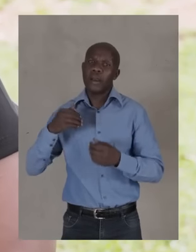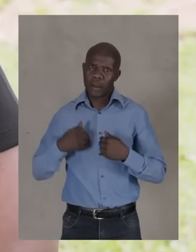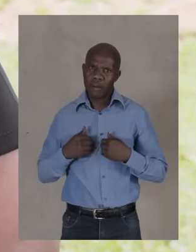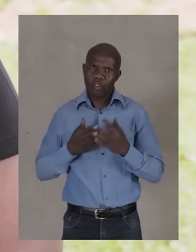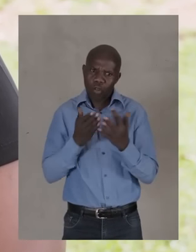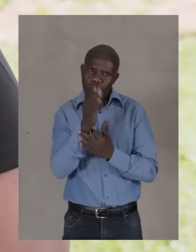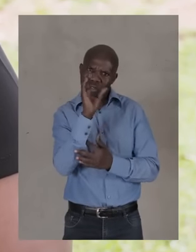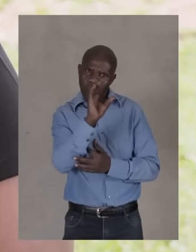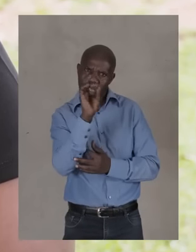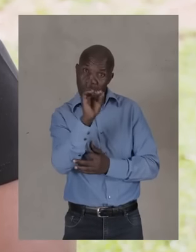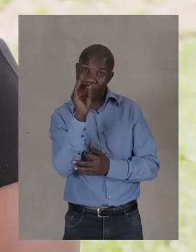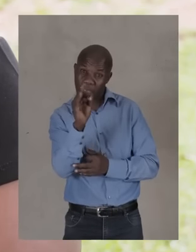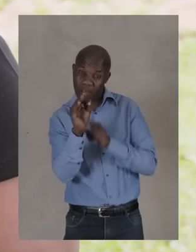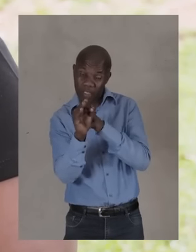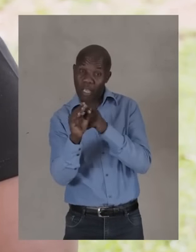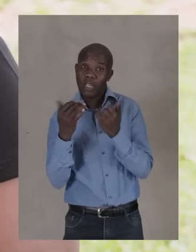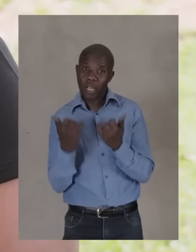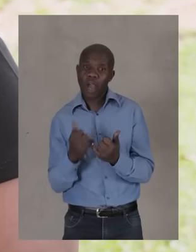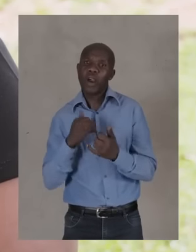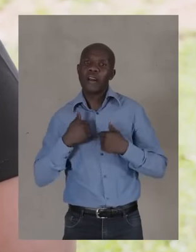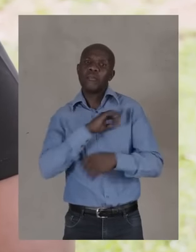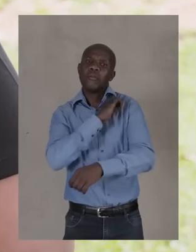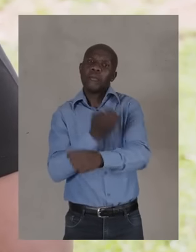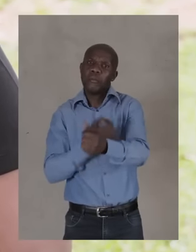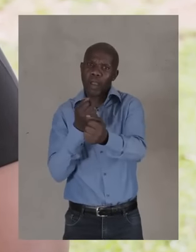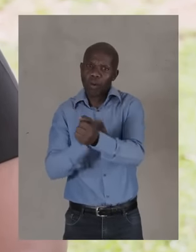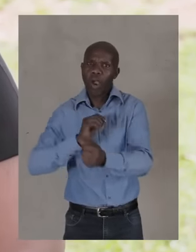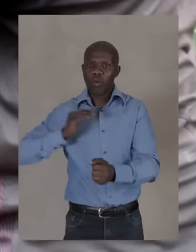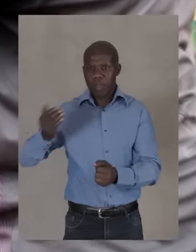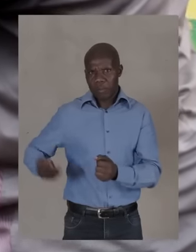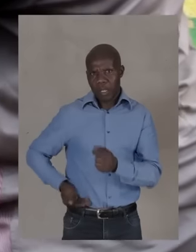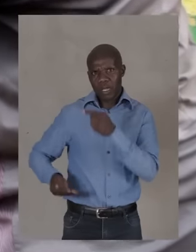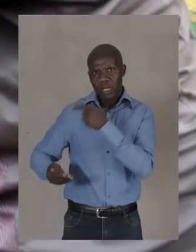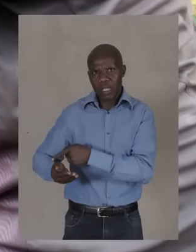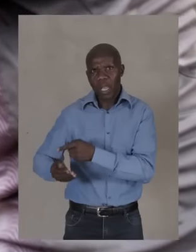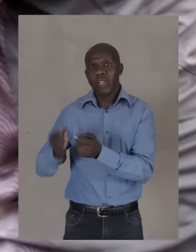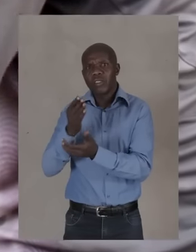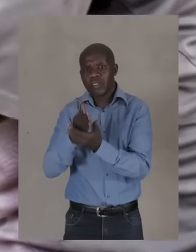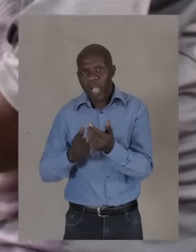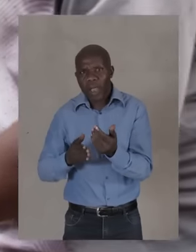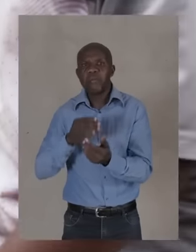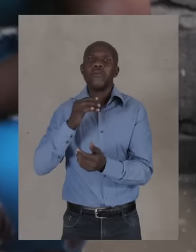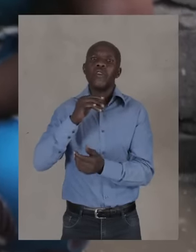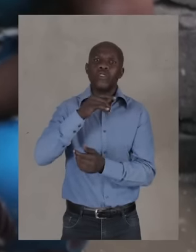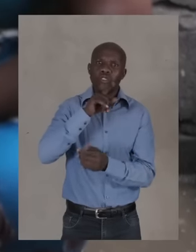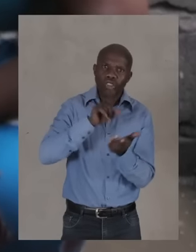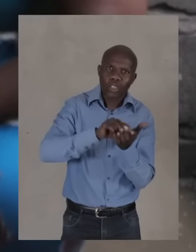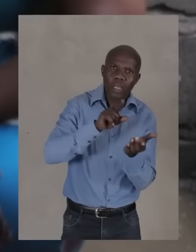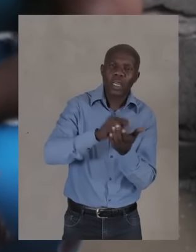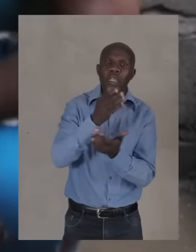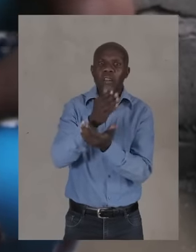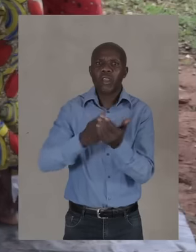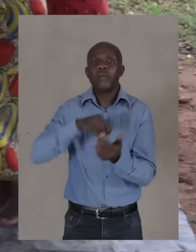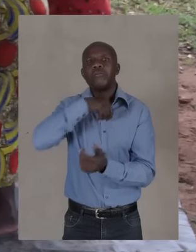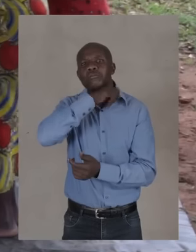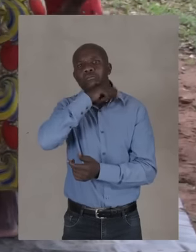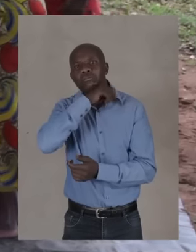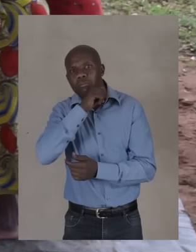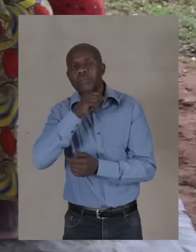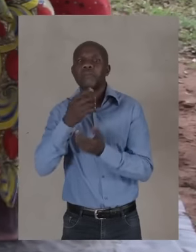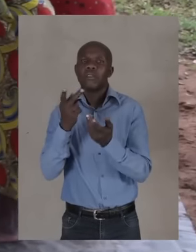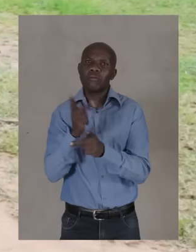CDF, we've managed to empower women groups. Some are in poetry, some are in piggery, some are